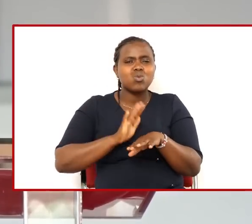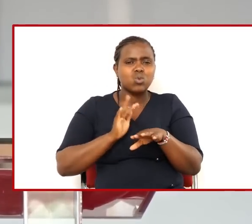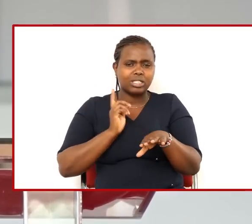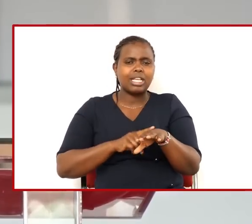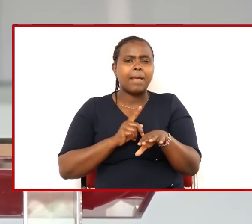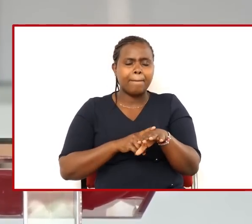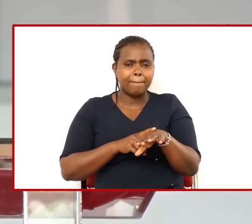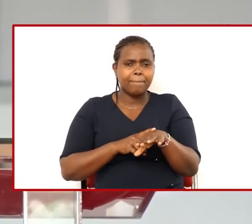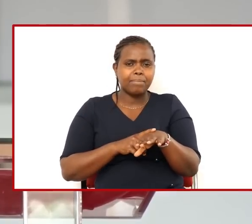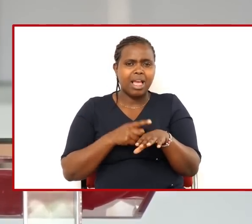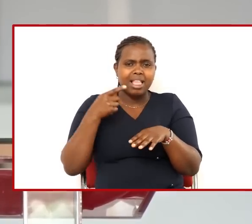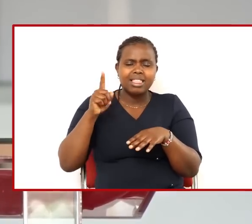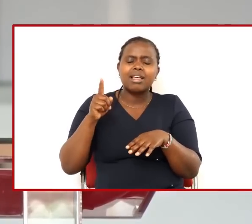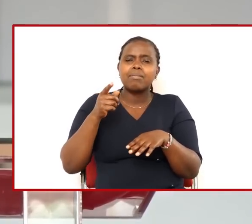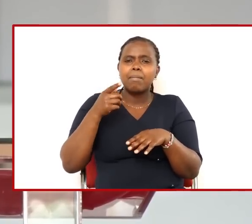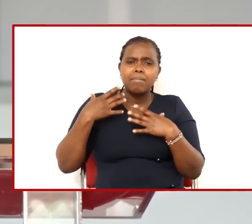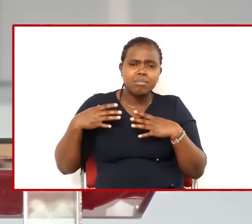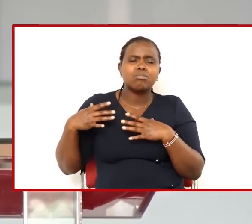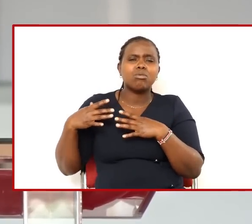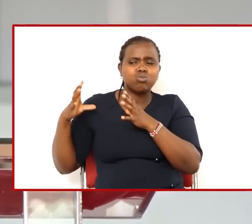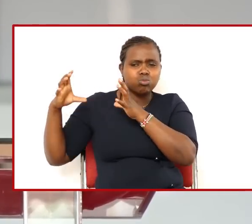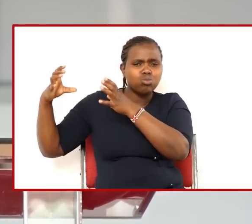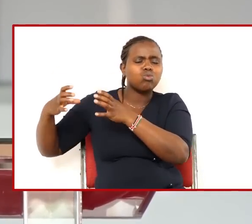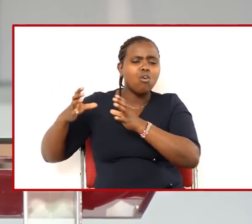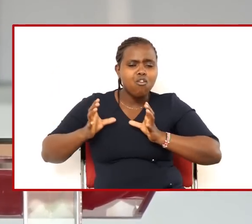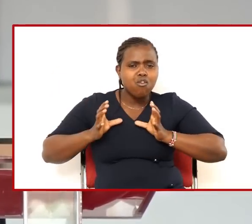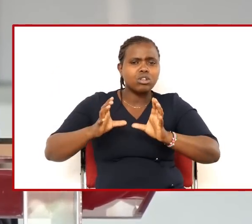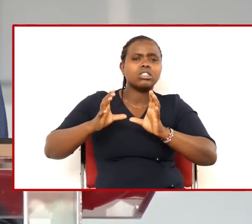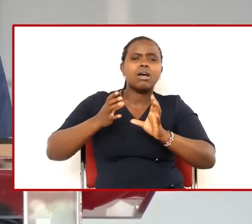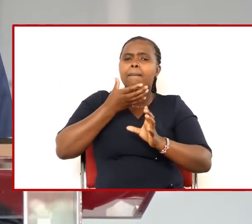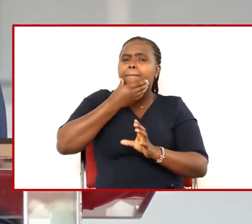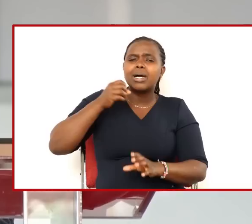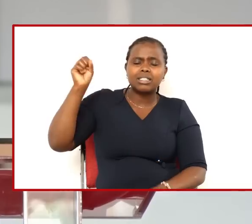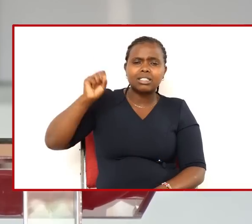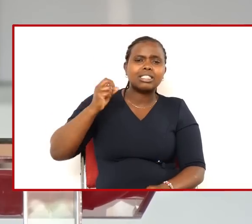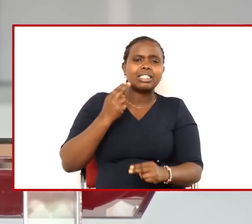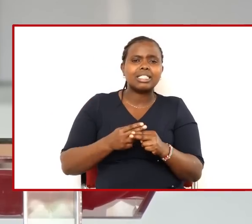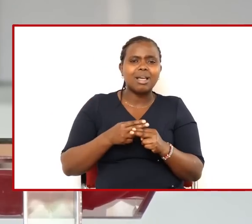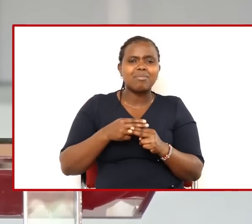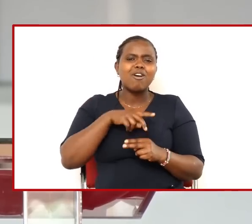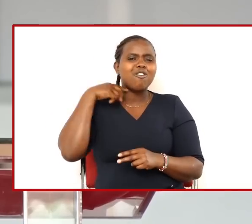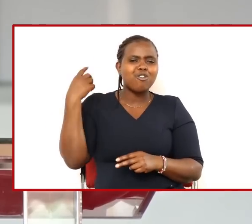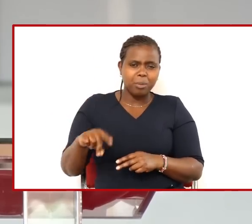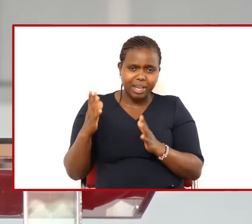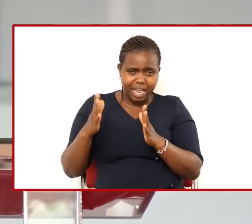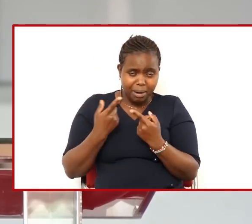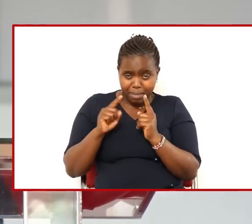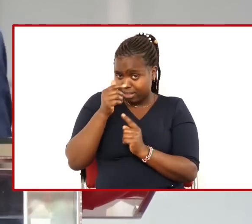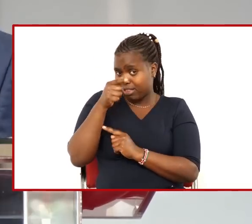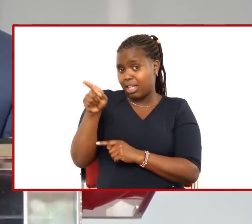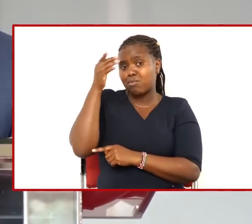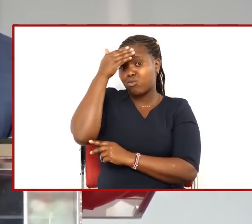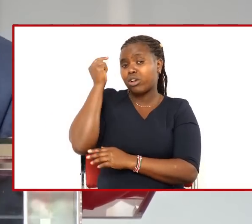time. They forced Samson to perform like a comedian. One thing they